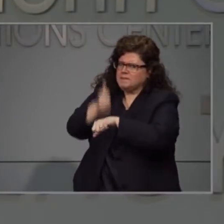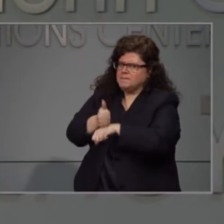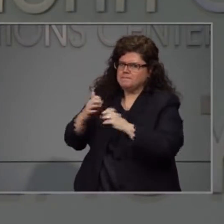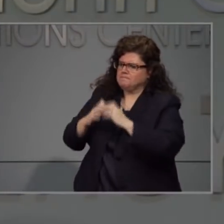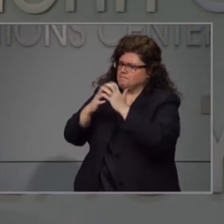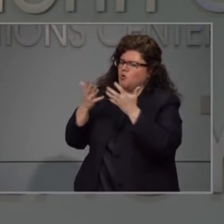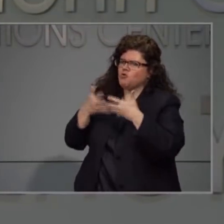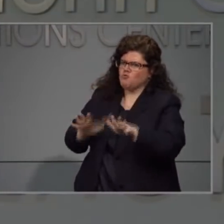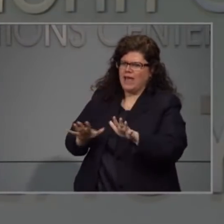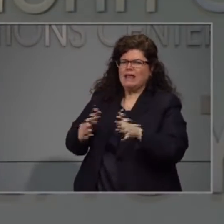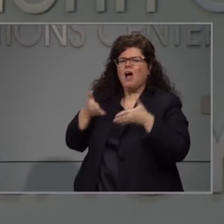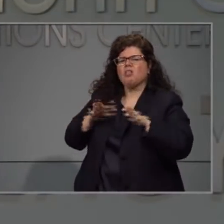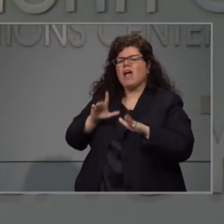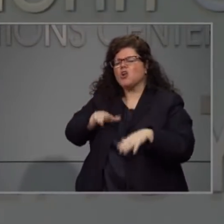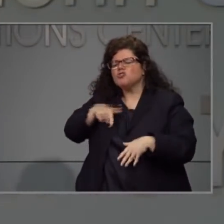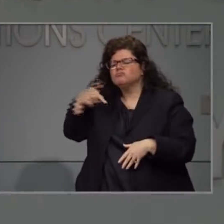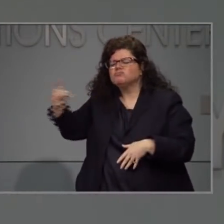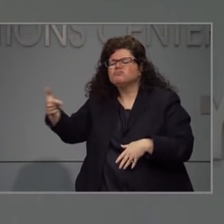specifics.